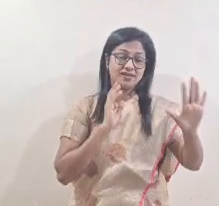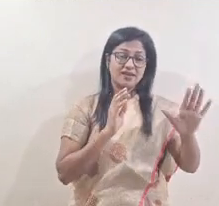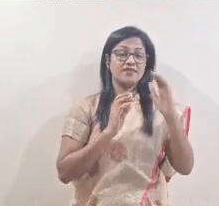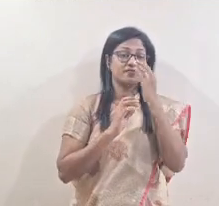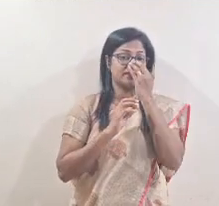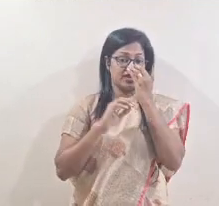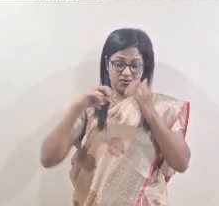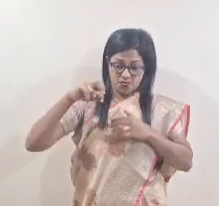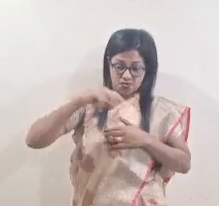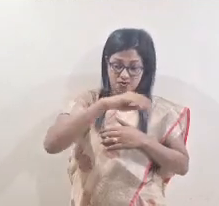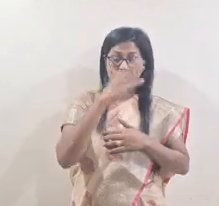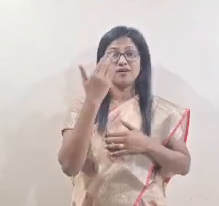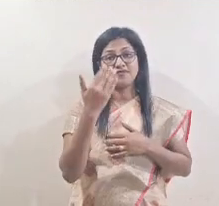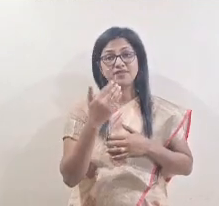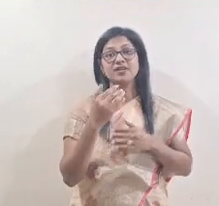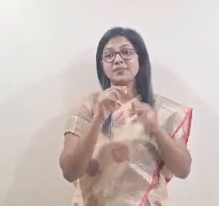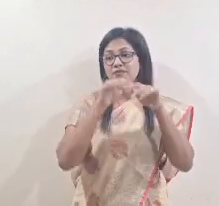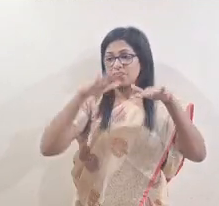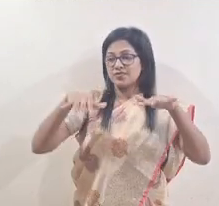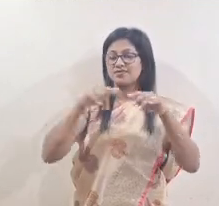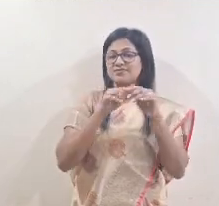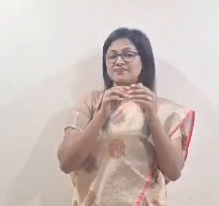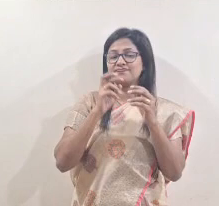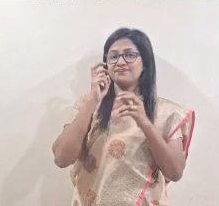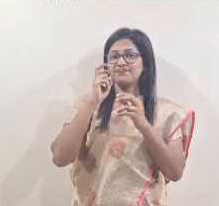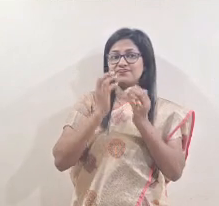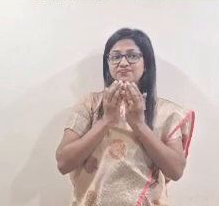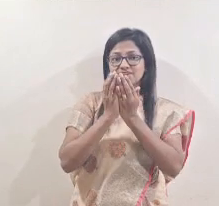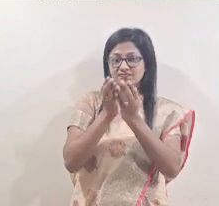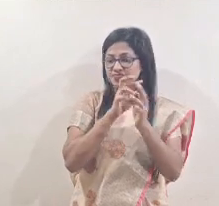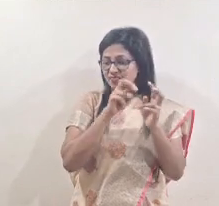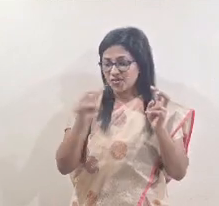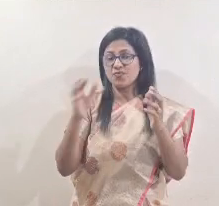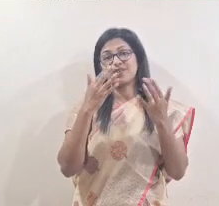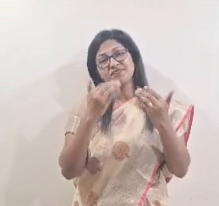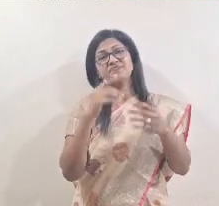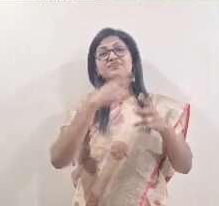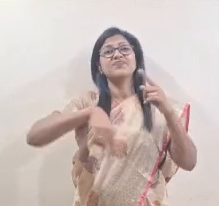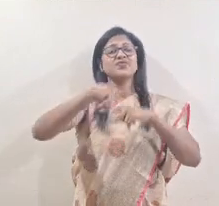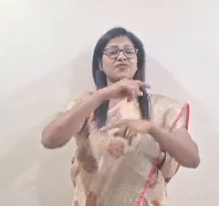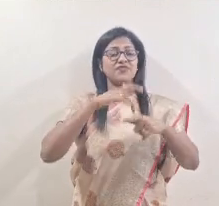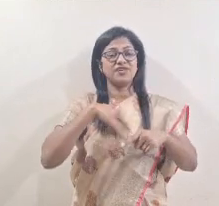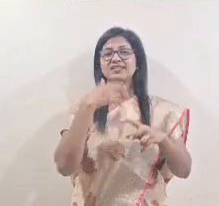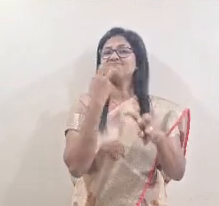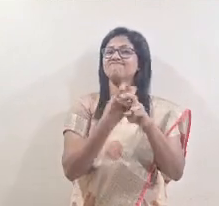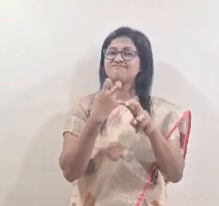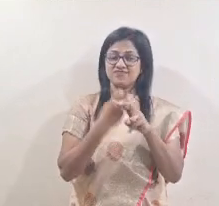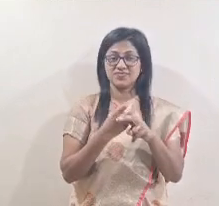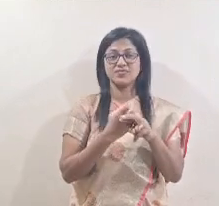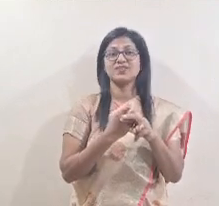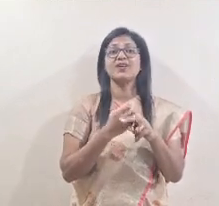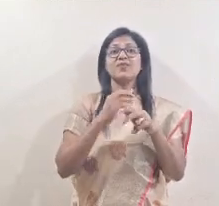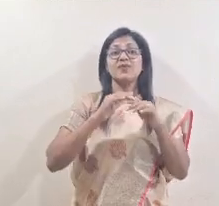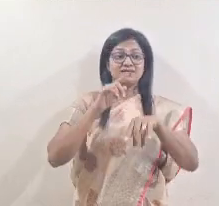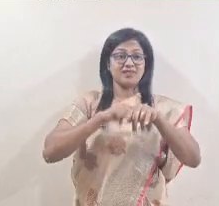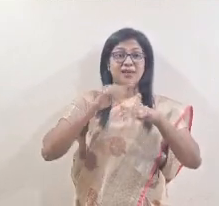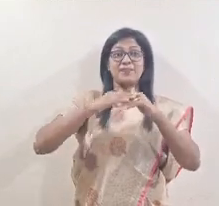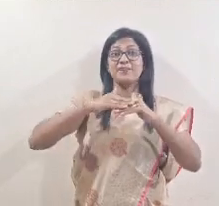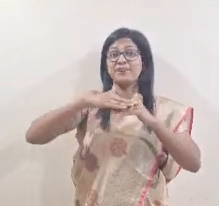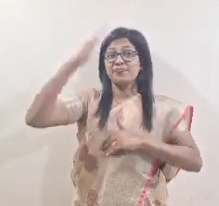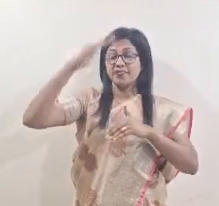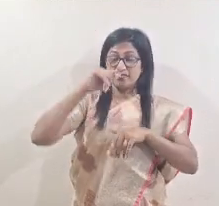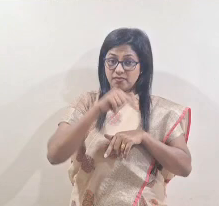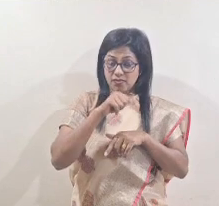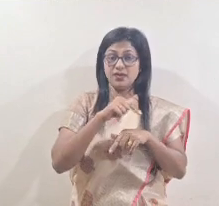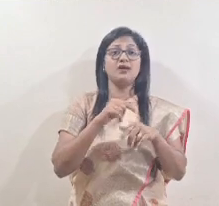and we can walk to the water transport terminal from the station, because they were finding it difficult due to during peak hours. In order